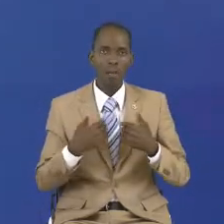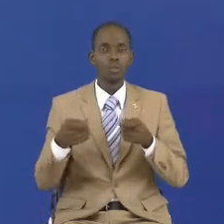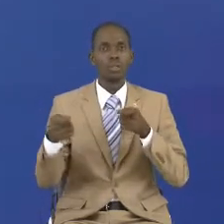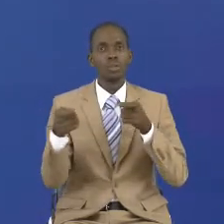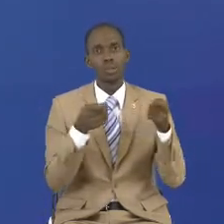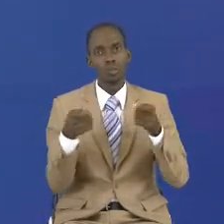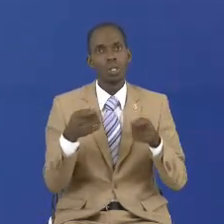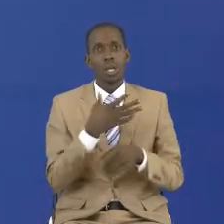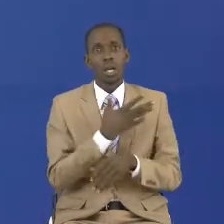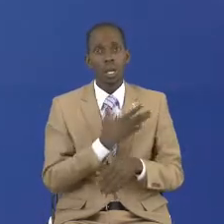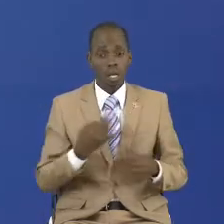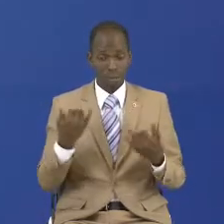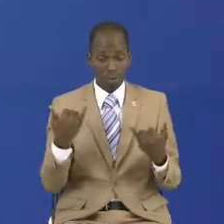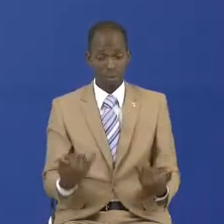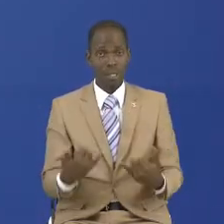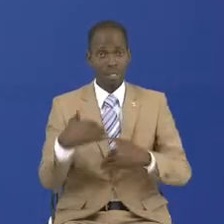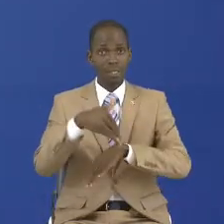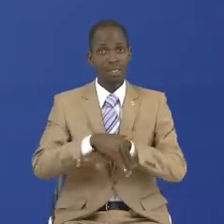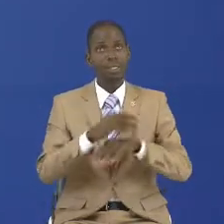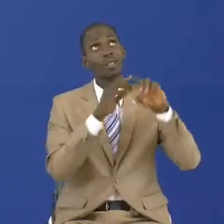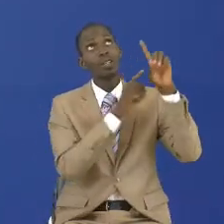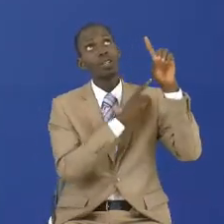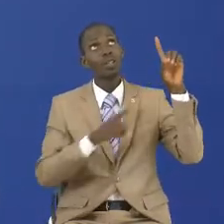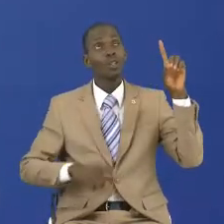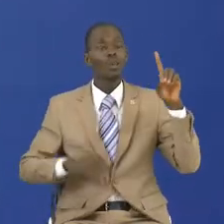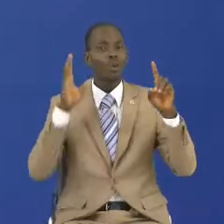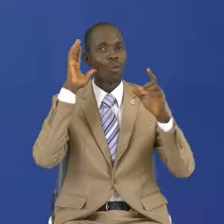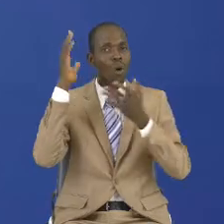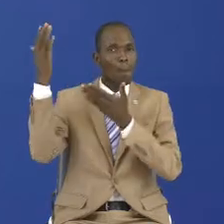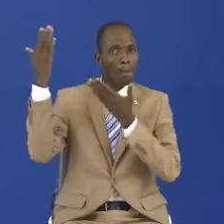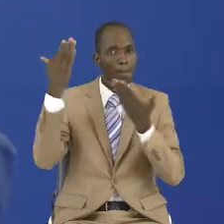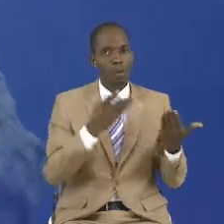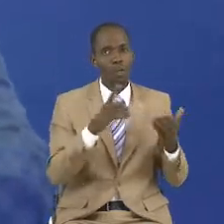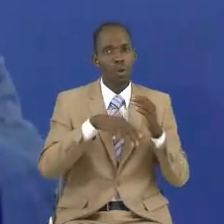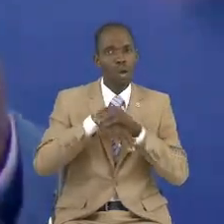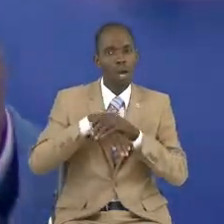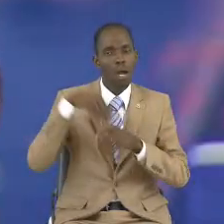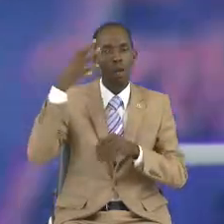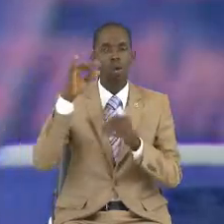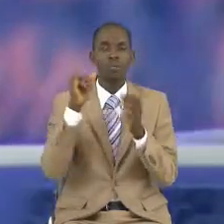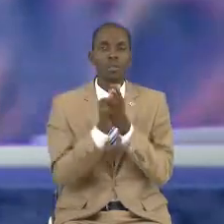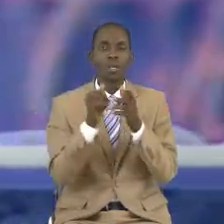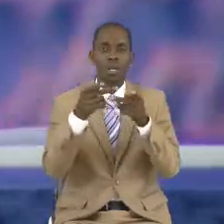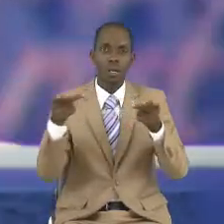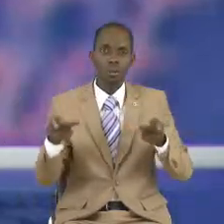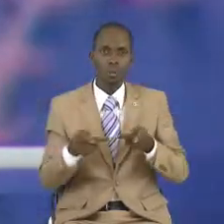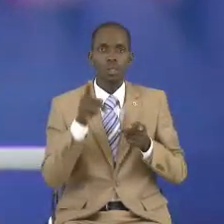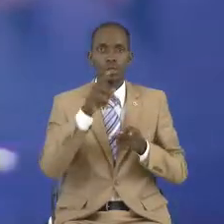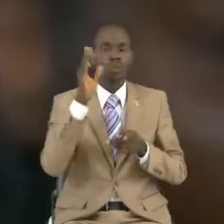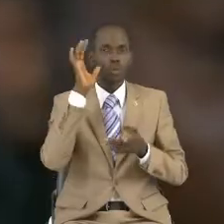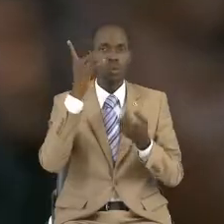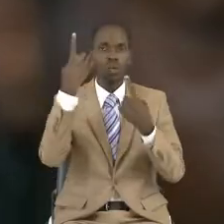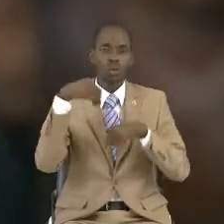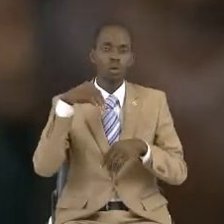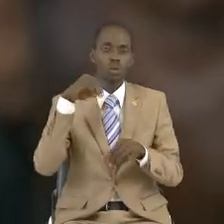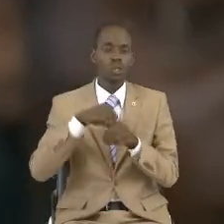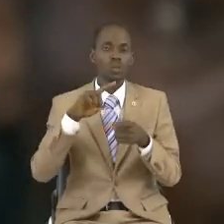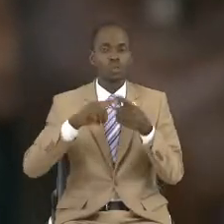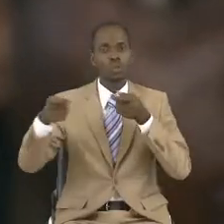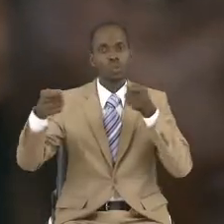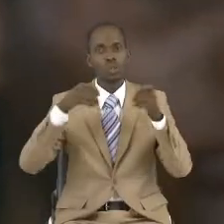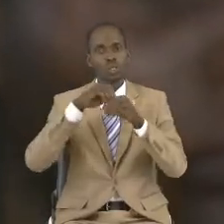tonight the lord will bring you out of that place you will come into dominion